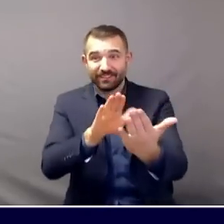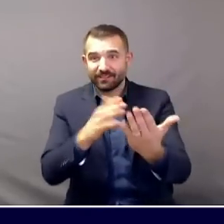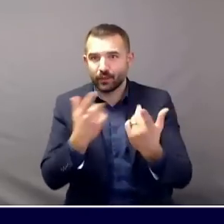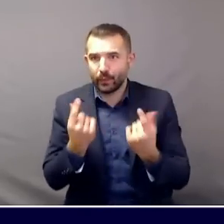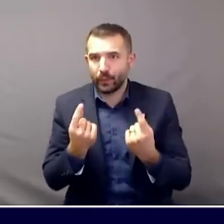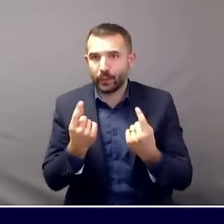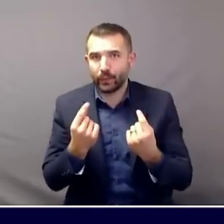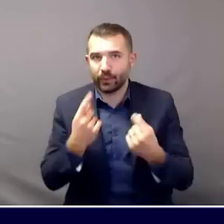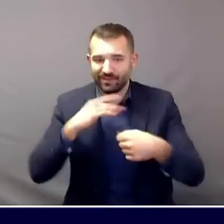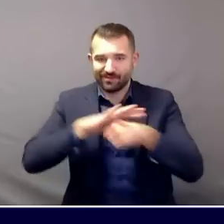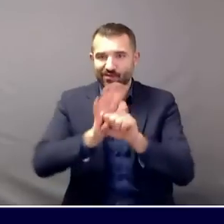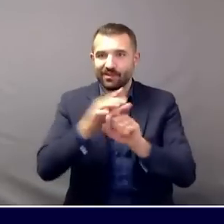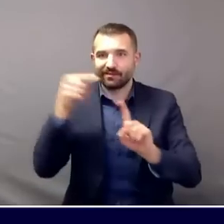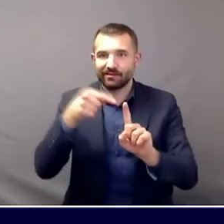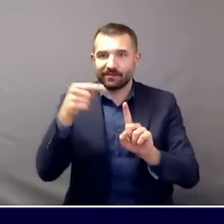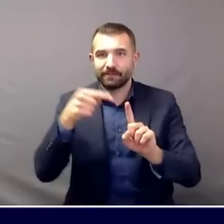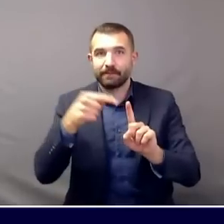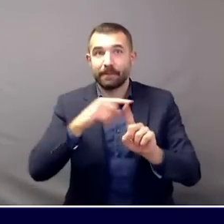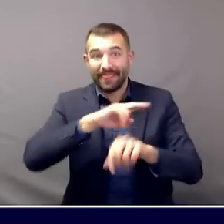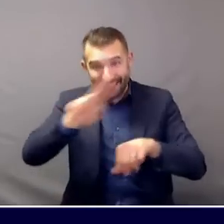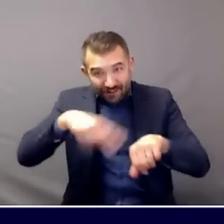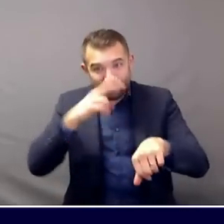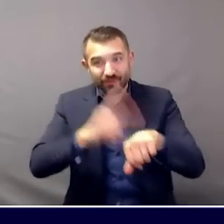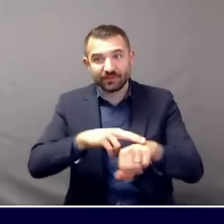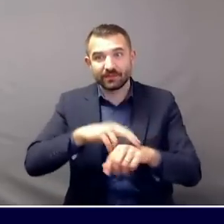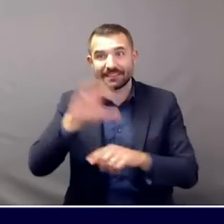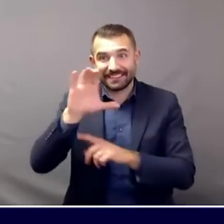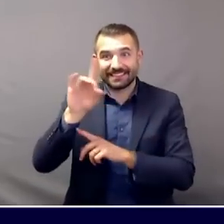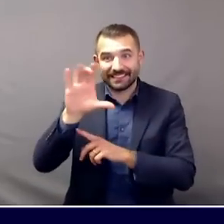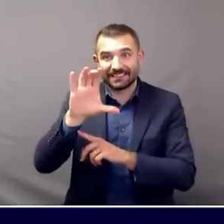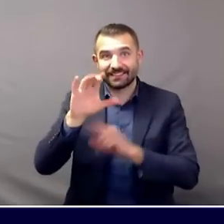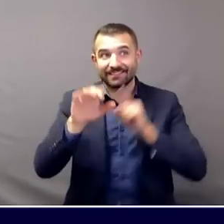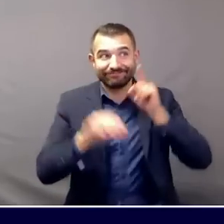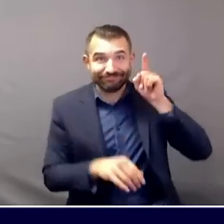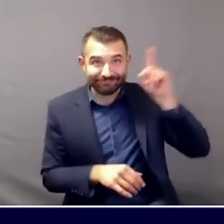the national CDC has said, they've said,